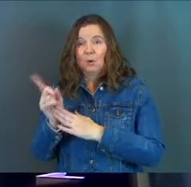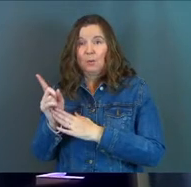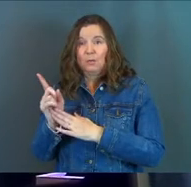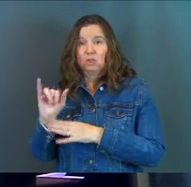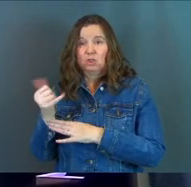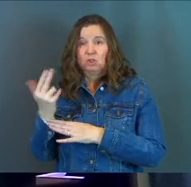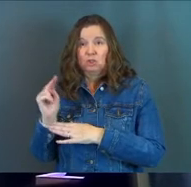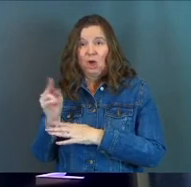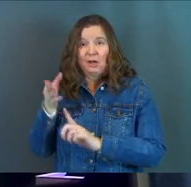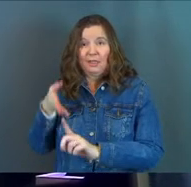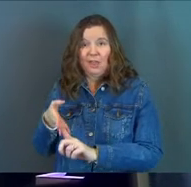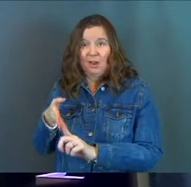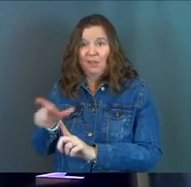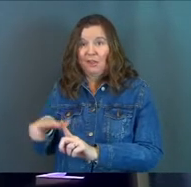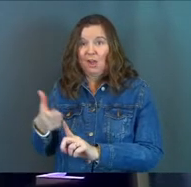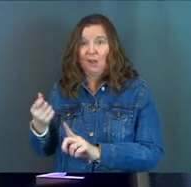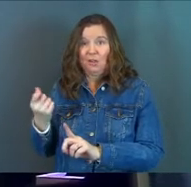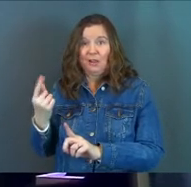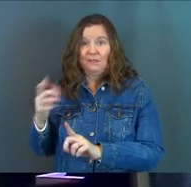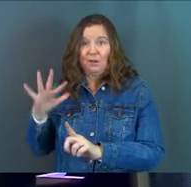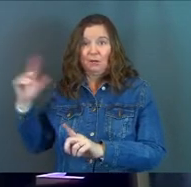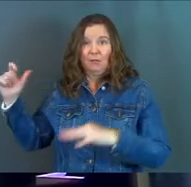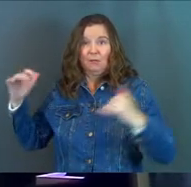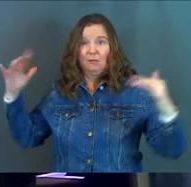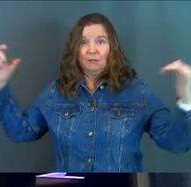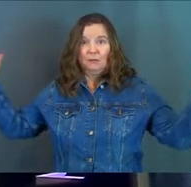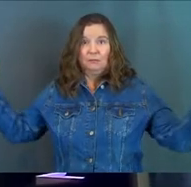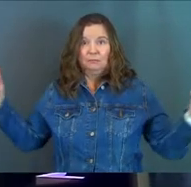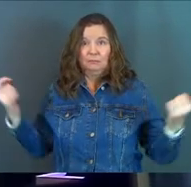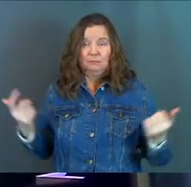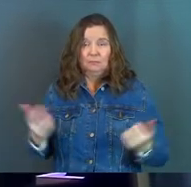moment is John that's there.